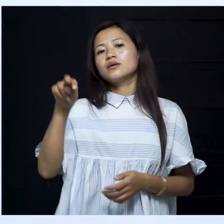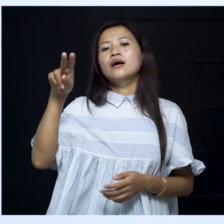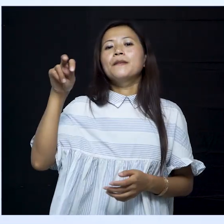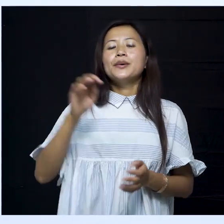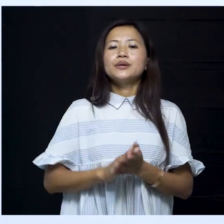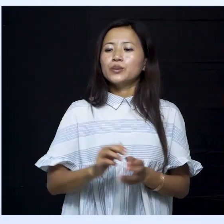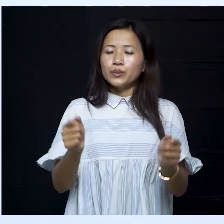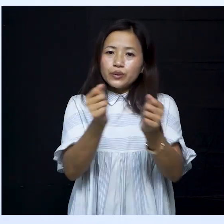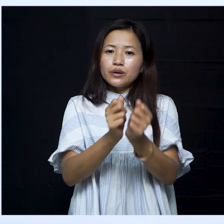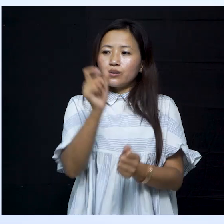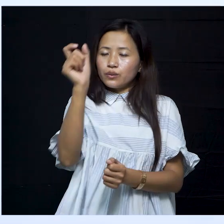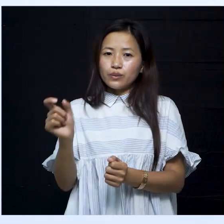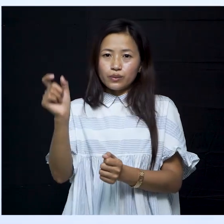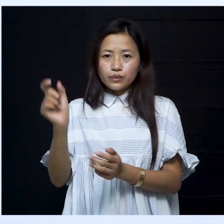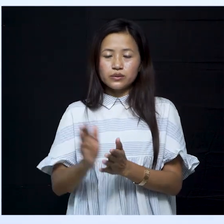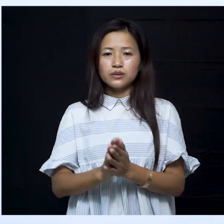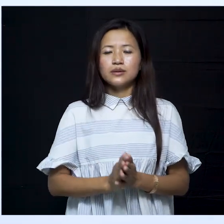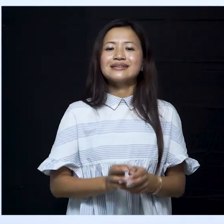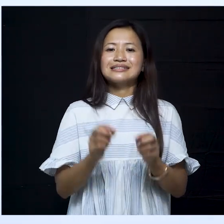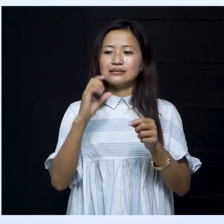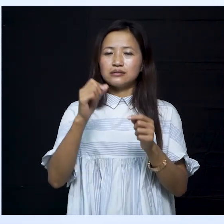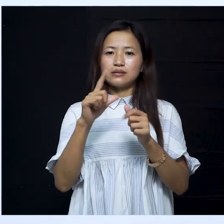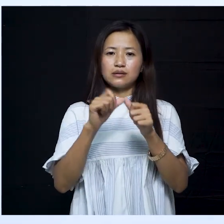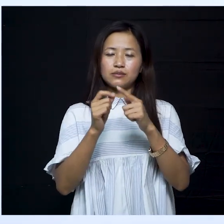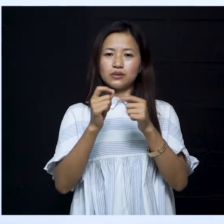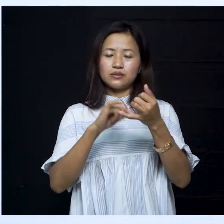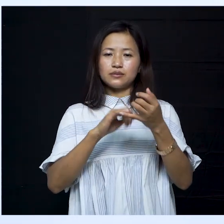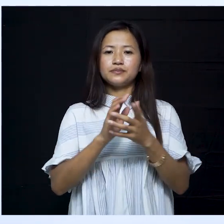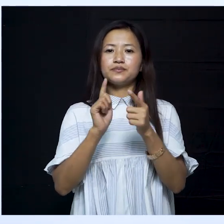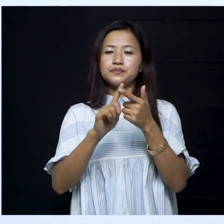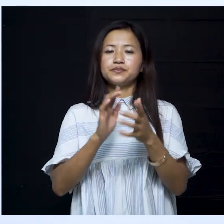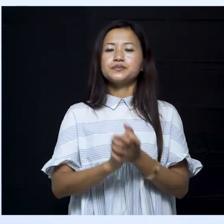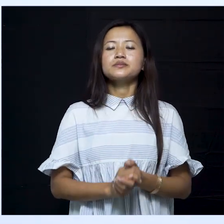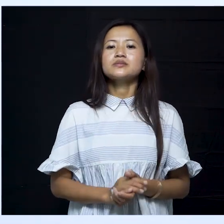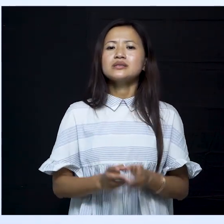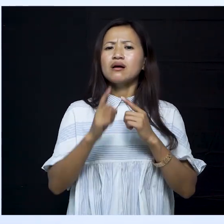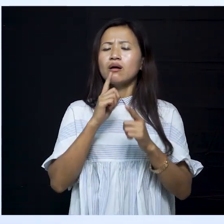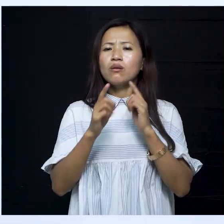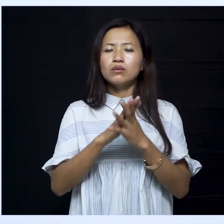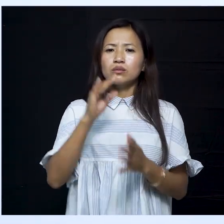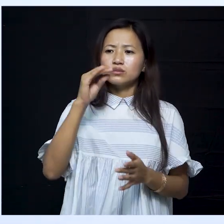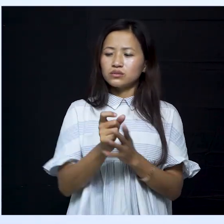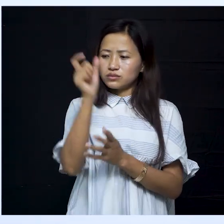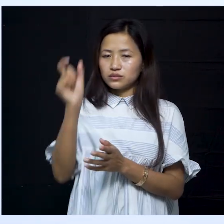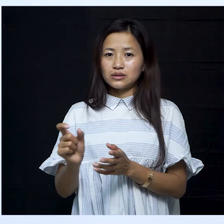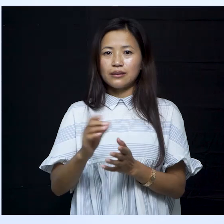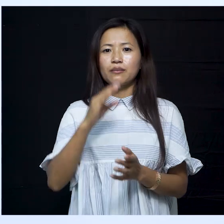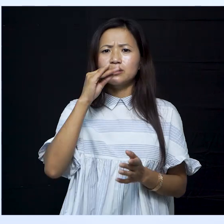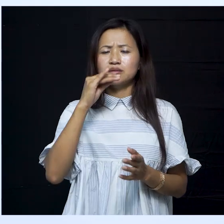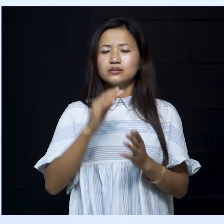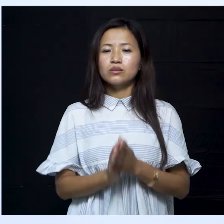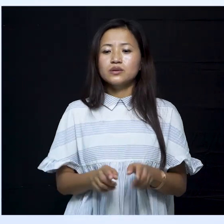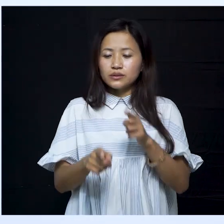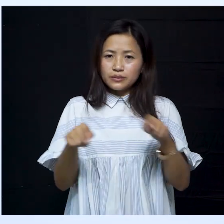find with the word clip. So even though the spelling is the same thing, the word is the same thing, pronunciation may be same, it